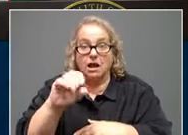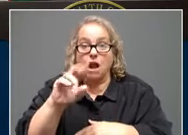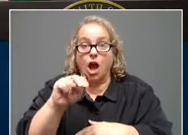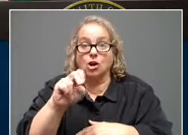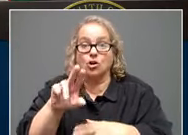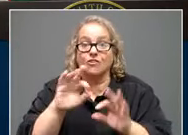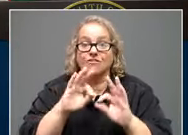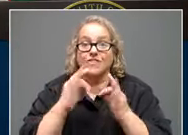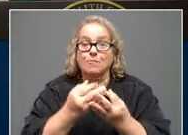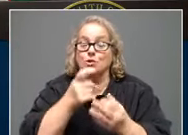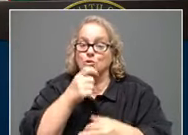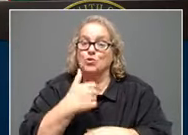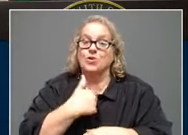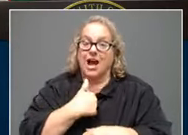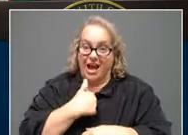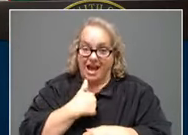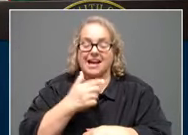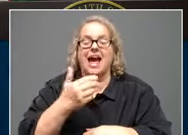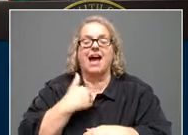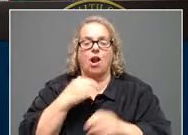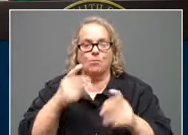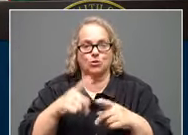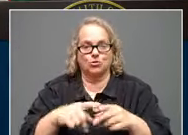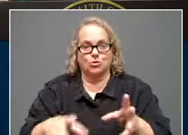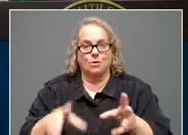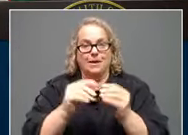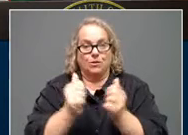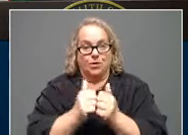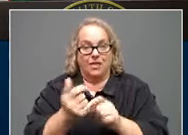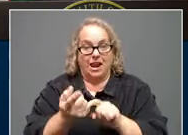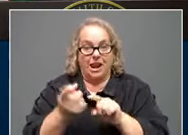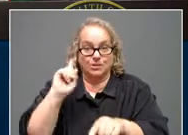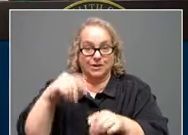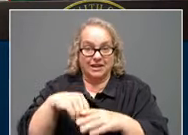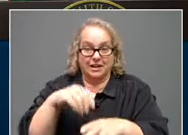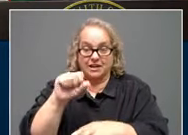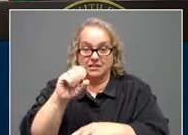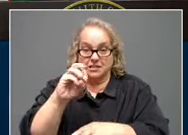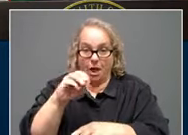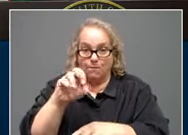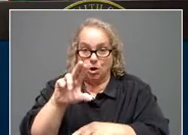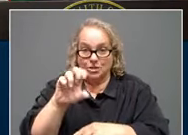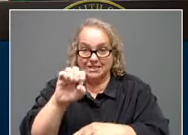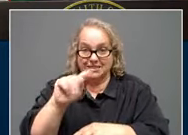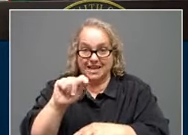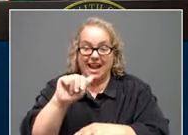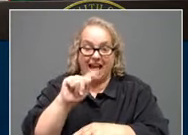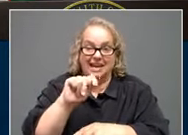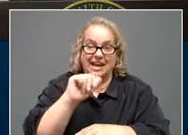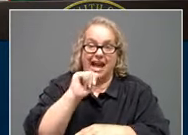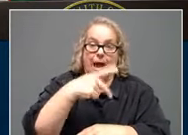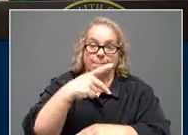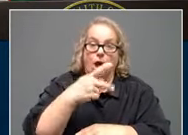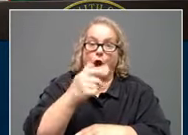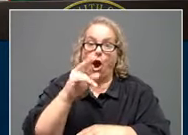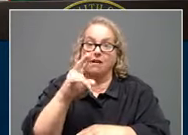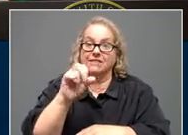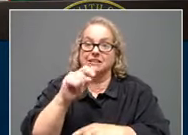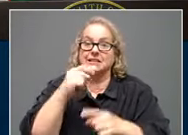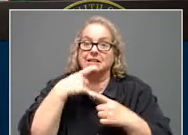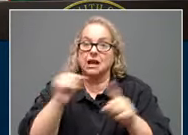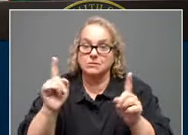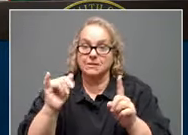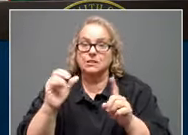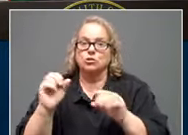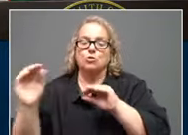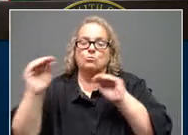the privilege of meeting last week in Somerset at the App Harvest announcement, is moving